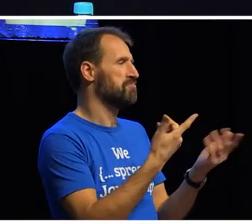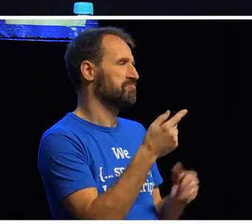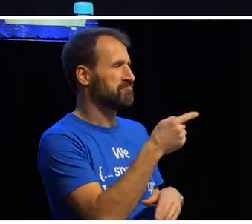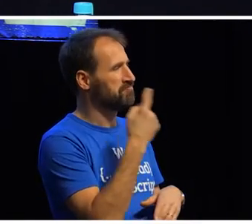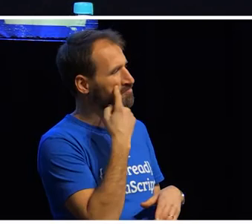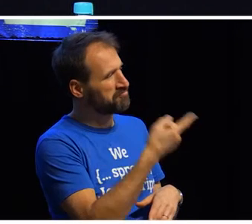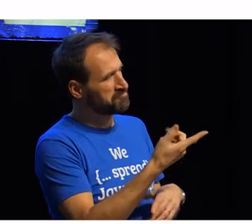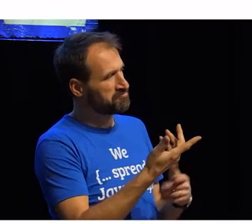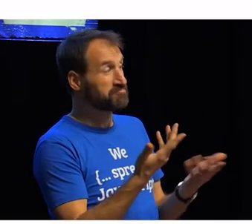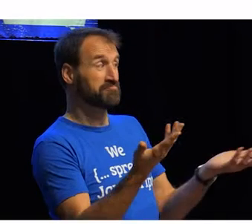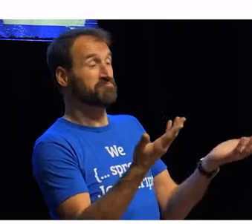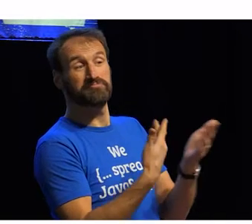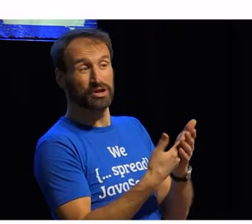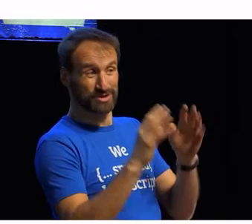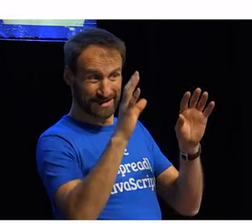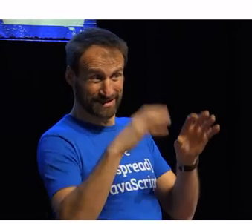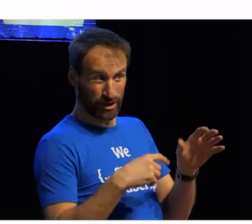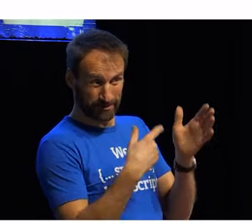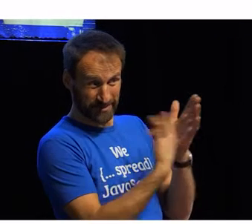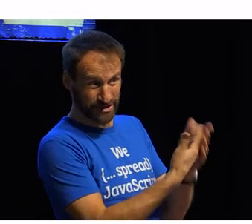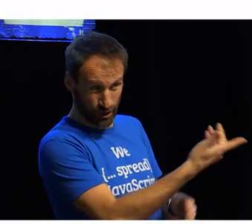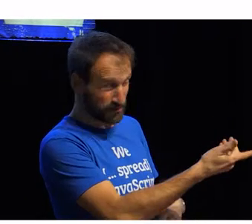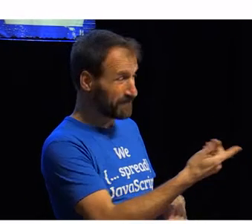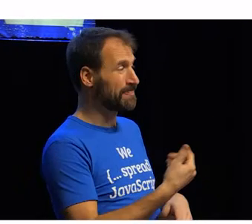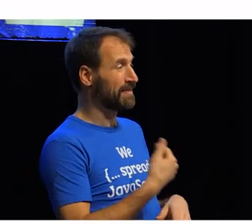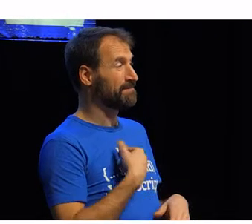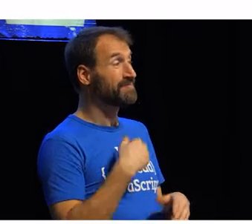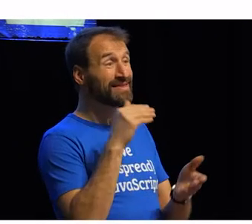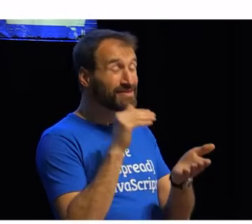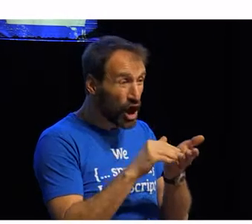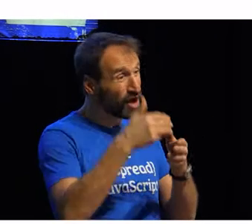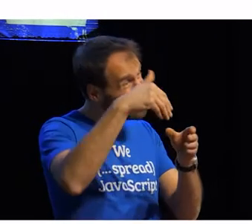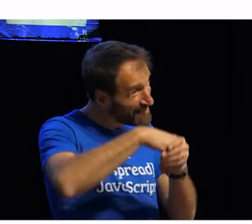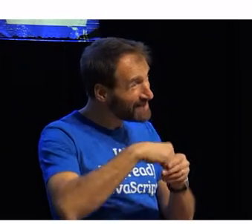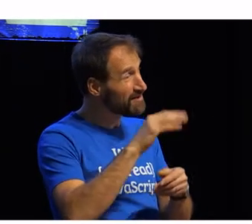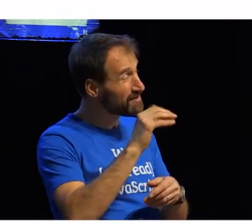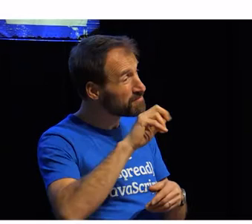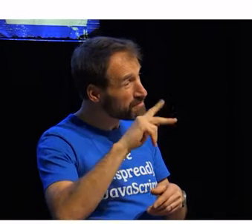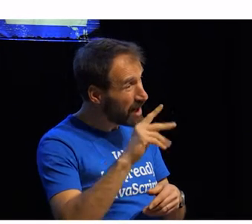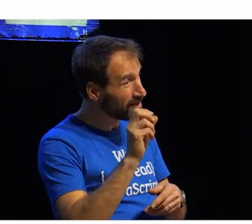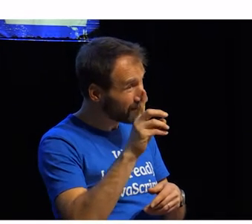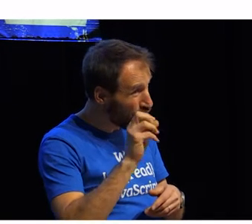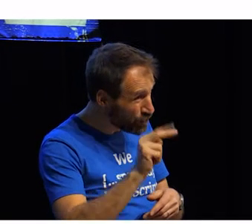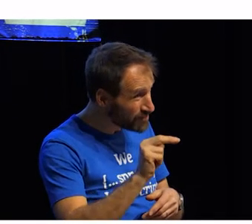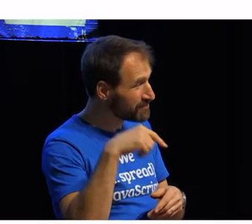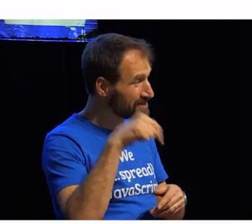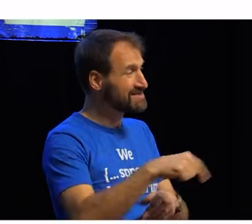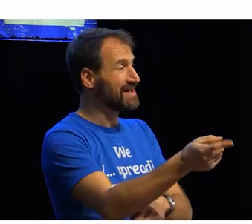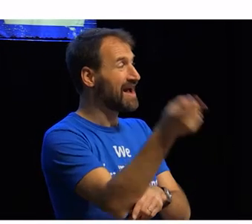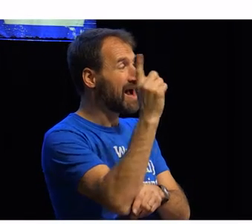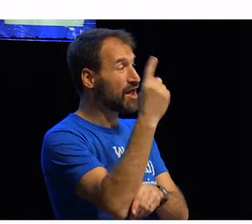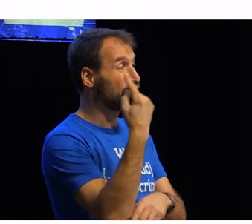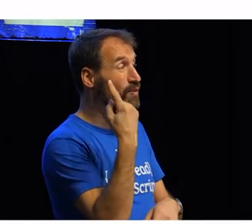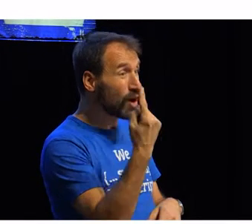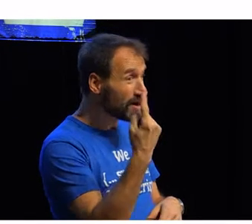a script like this so this is I'm still within markdown and I will do an alert one and then what